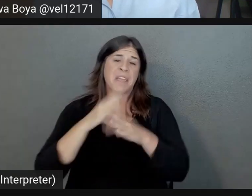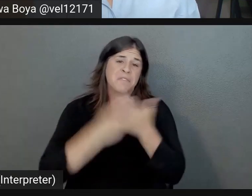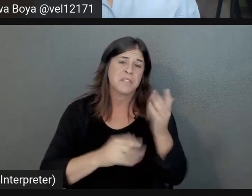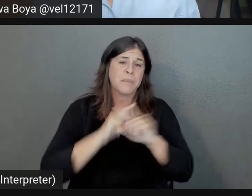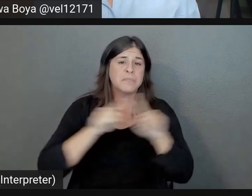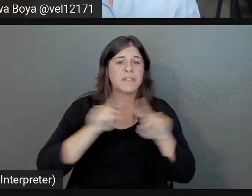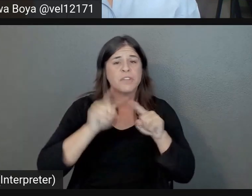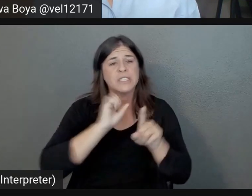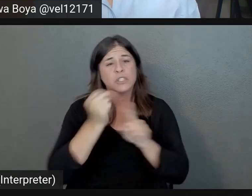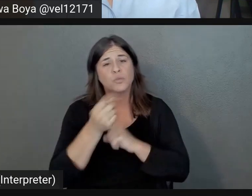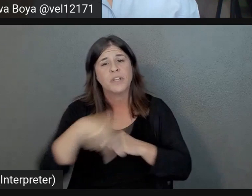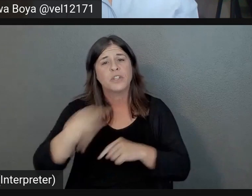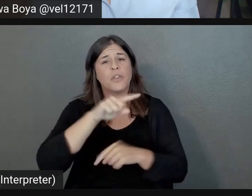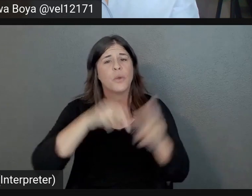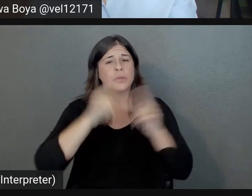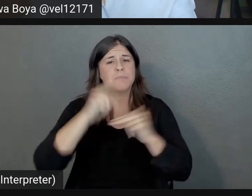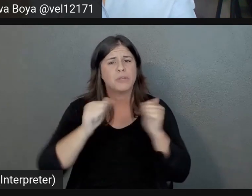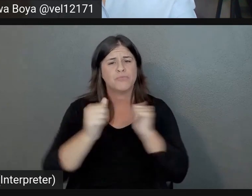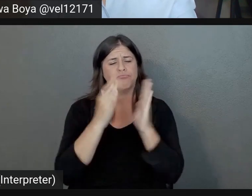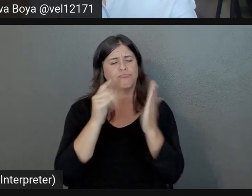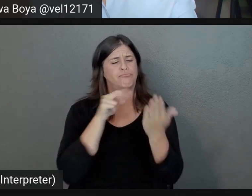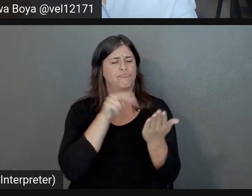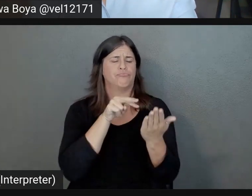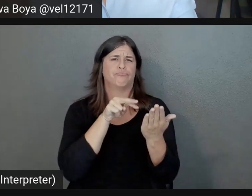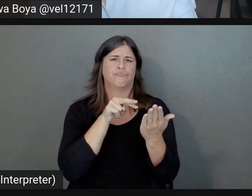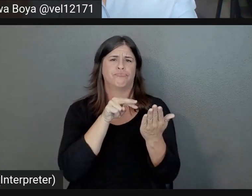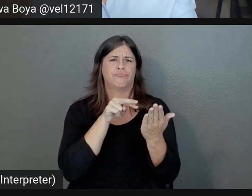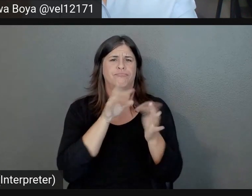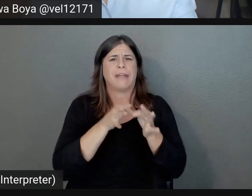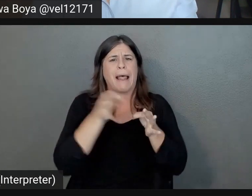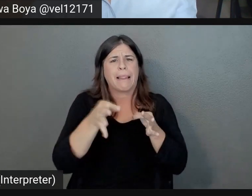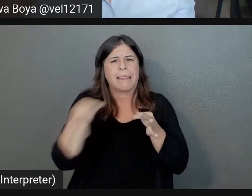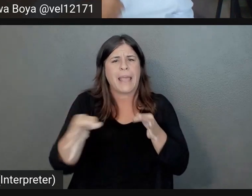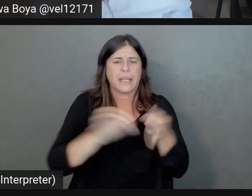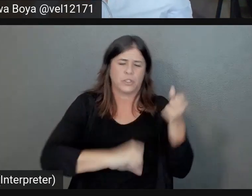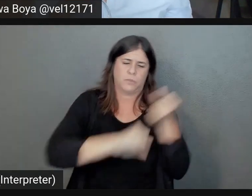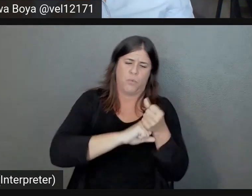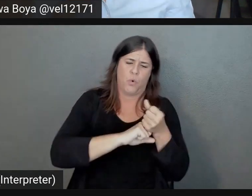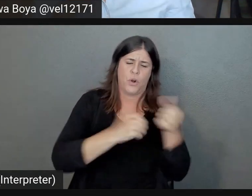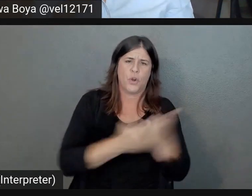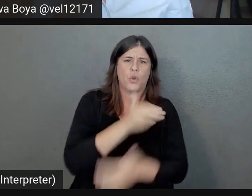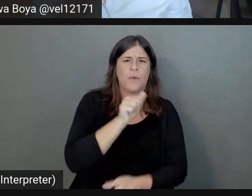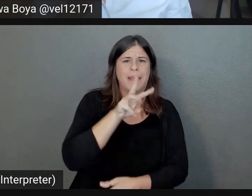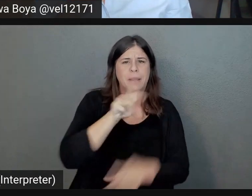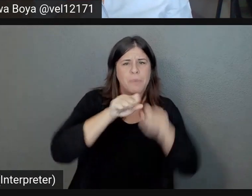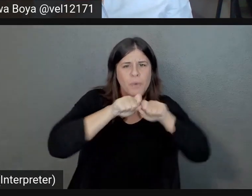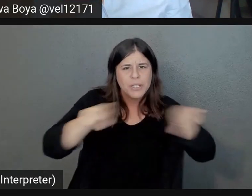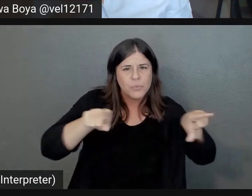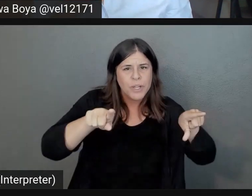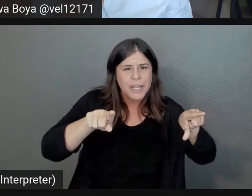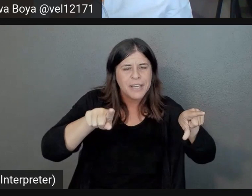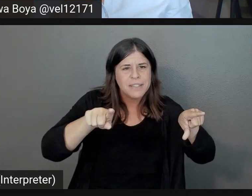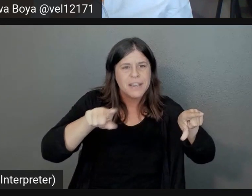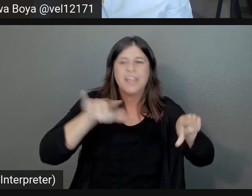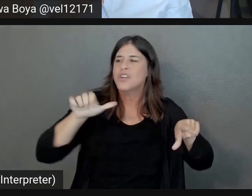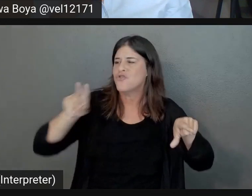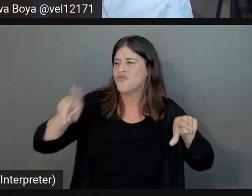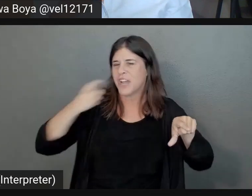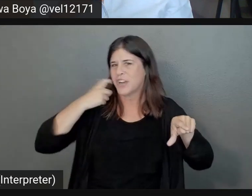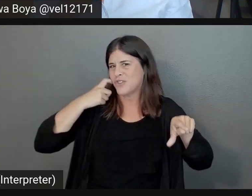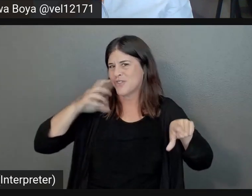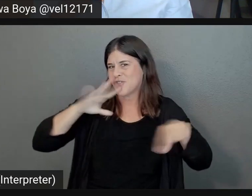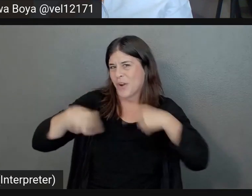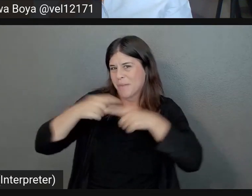these builders face when there's a lag between supporting a new AWS release, some of those which Jenna talked about earlier as